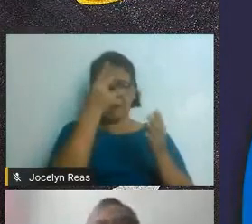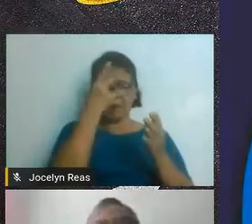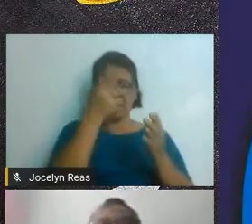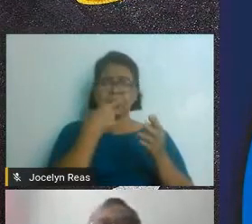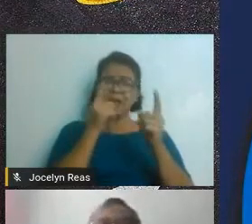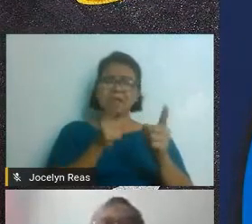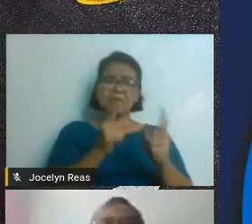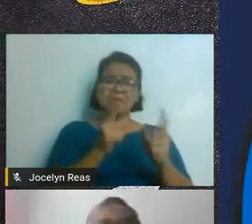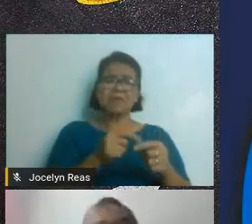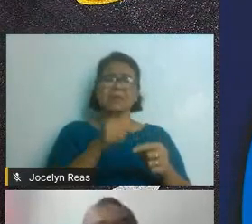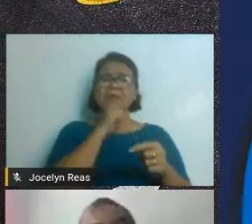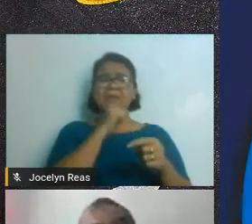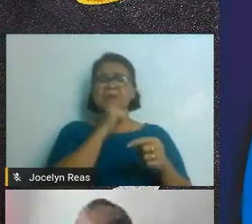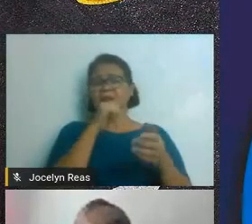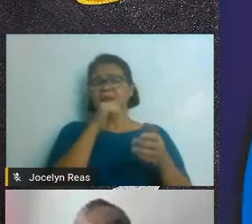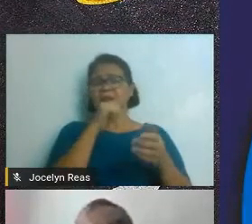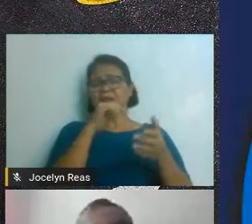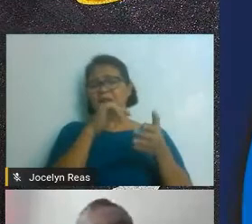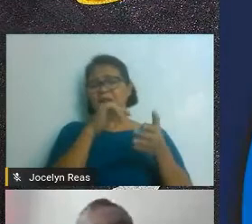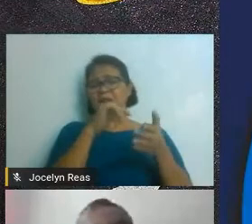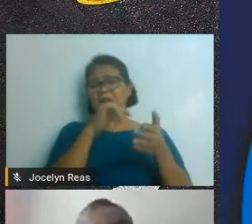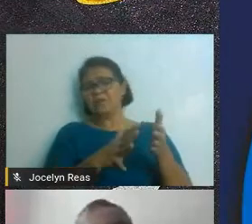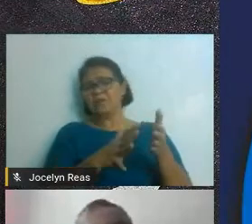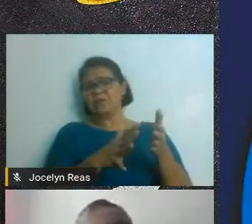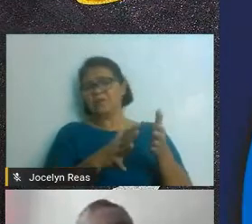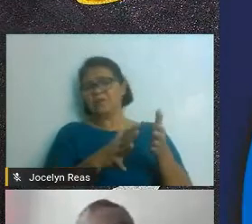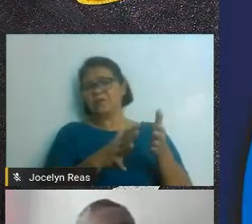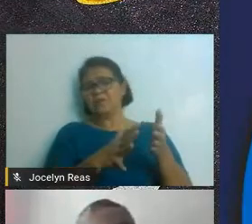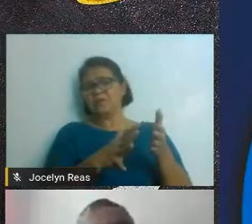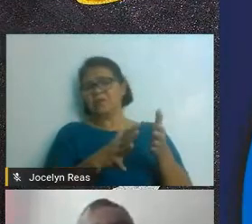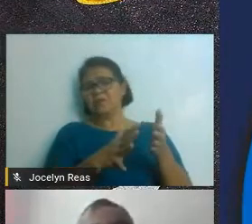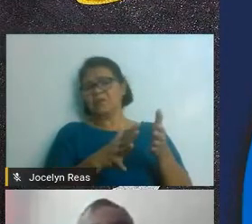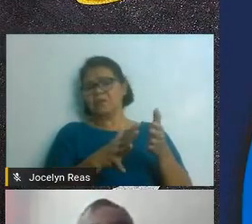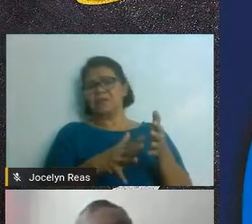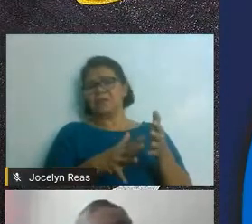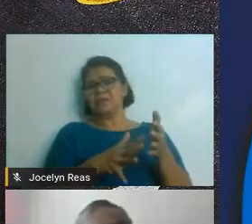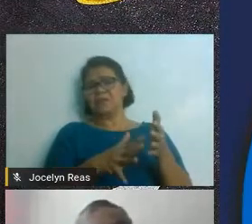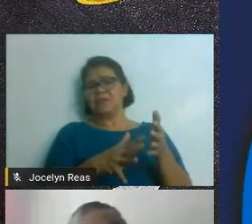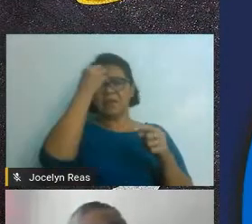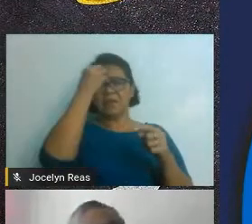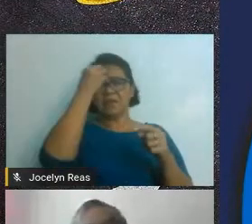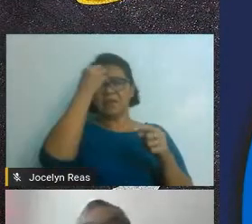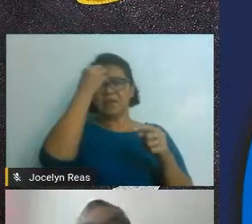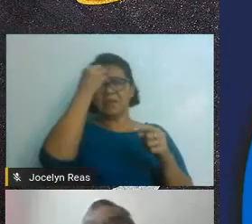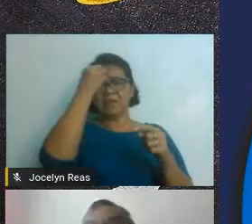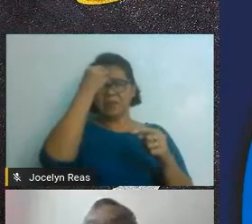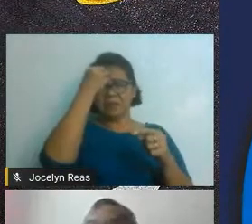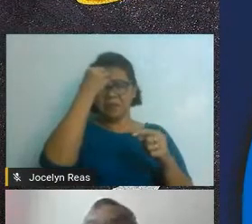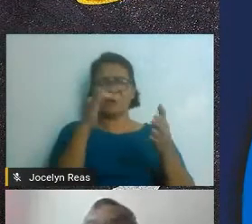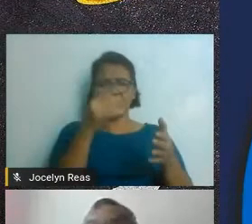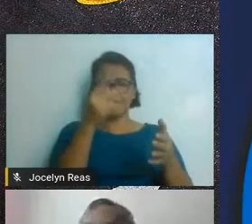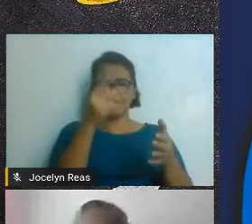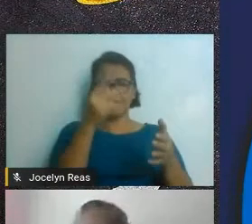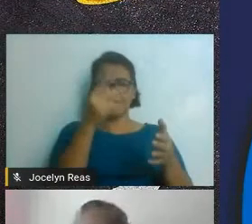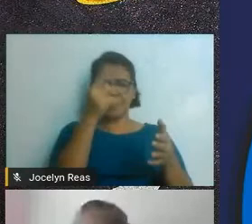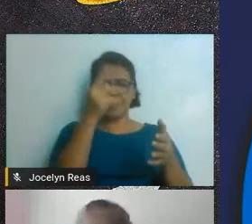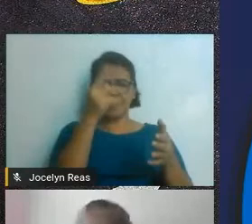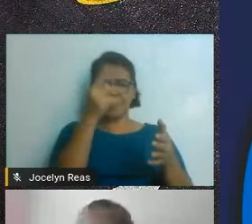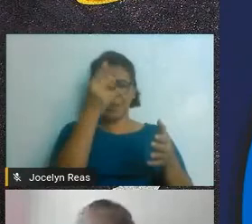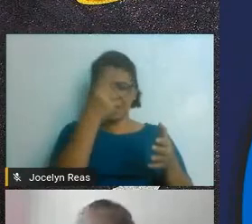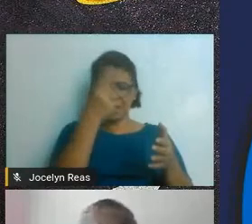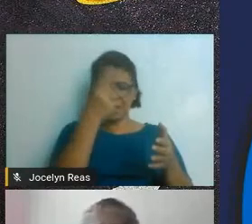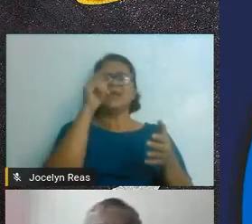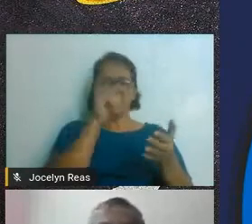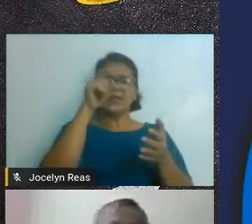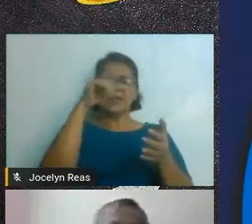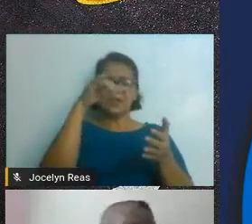kung ikaw ang magbibigay ng sagot sa mga test ng mga anak mo, sinong niloloko mo? Maaari mong tulungan how to find the